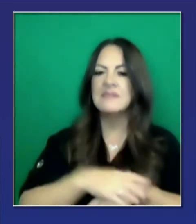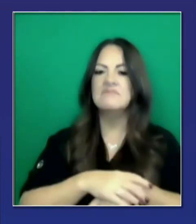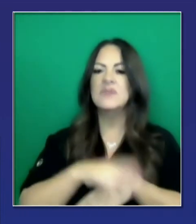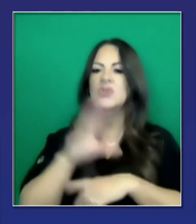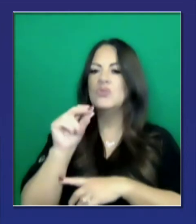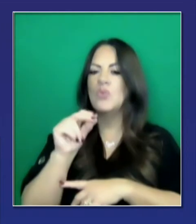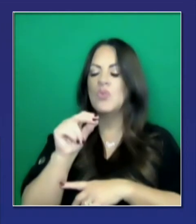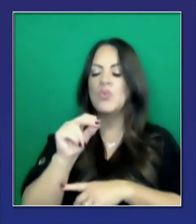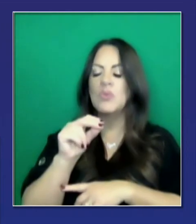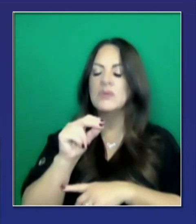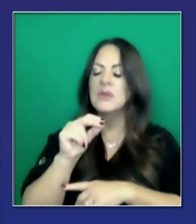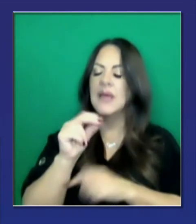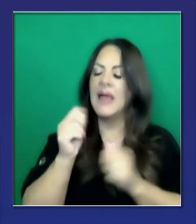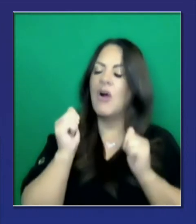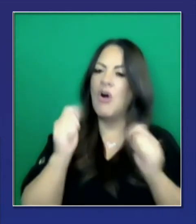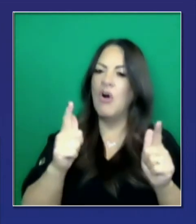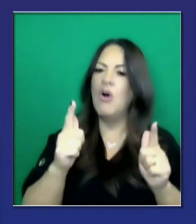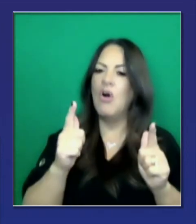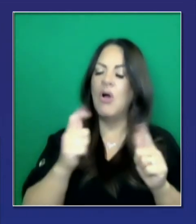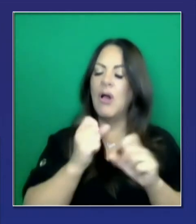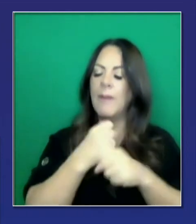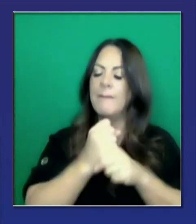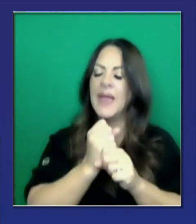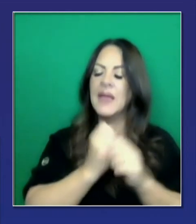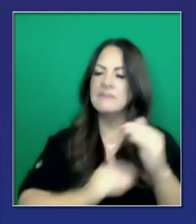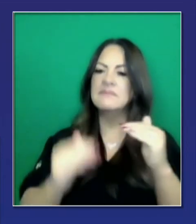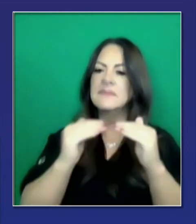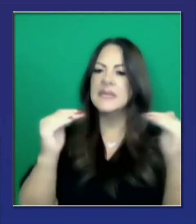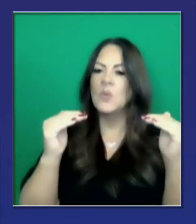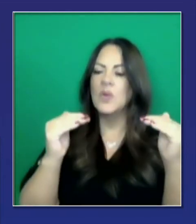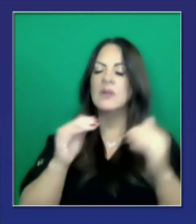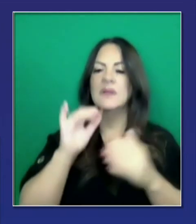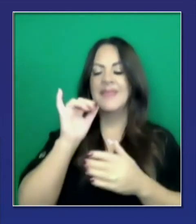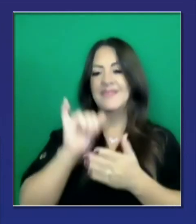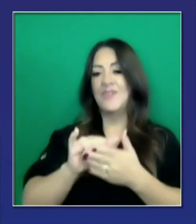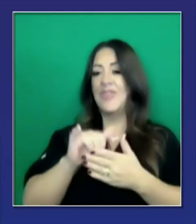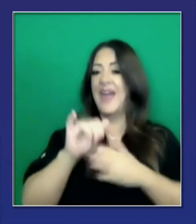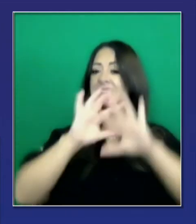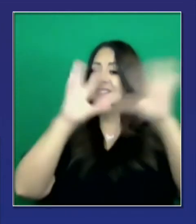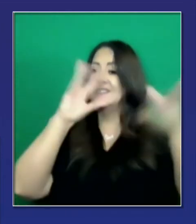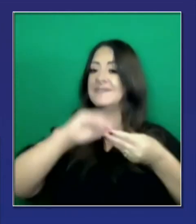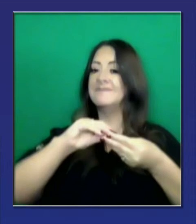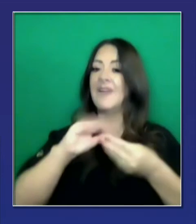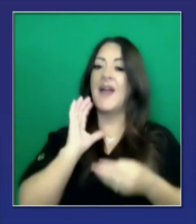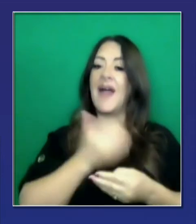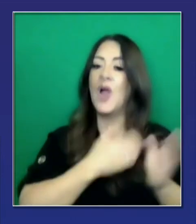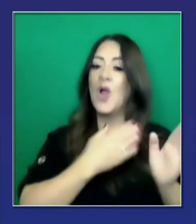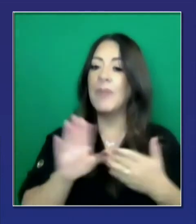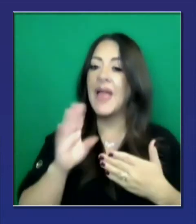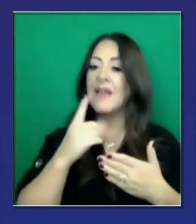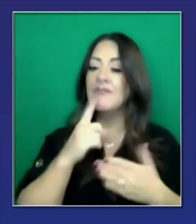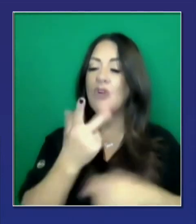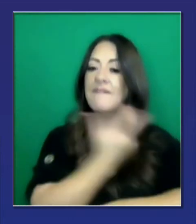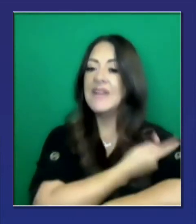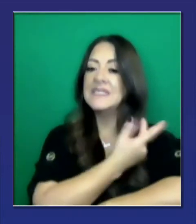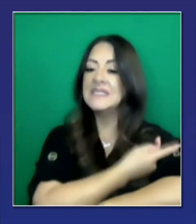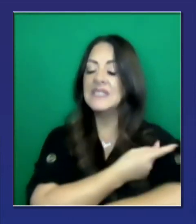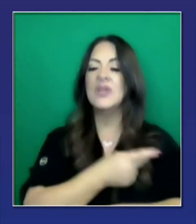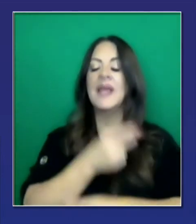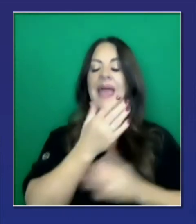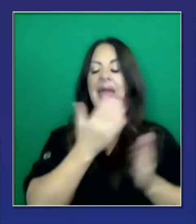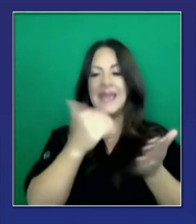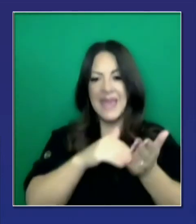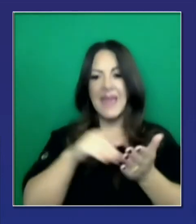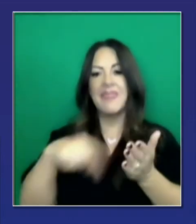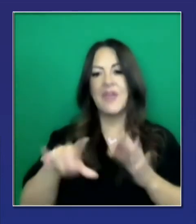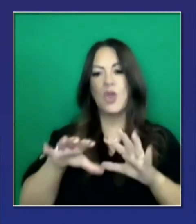considered as well. And so that's the plan for the Vaccinate All discussion this Wednesday. And again,